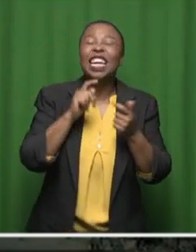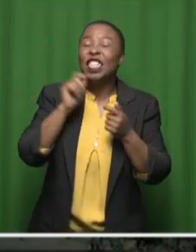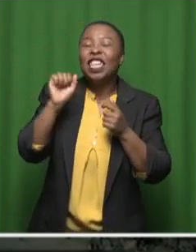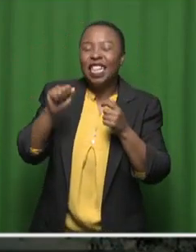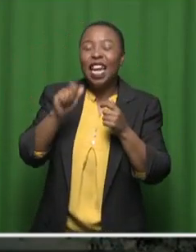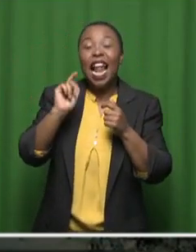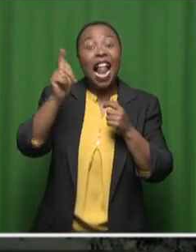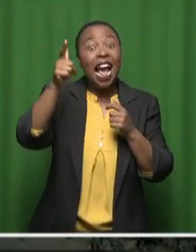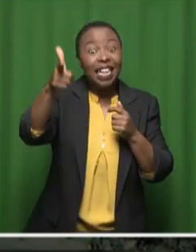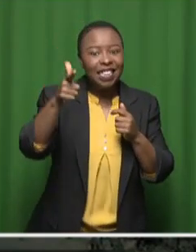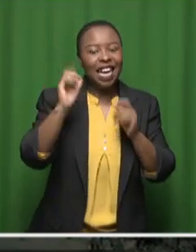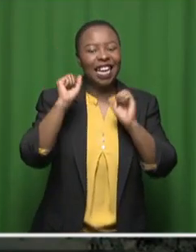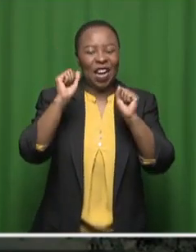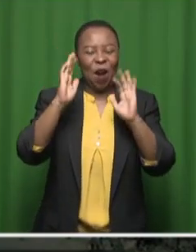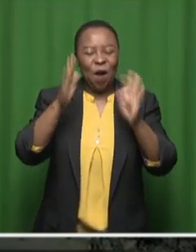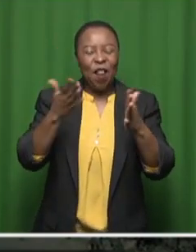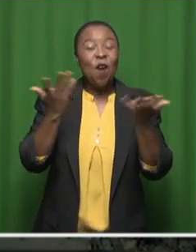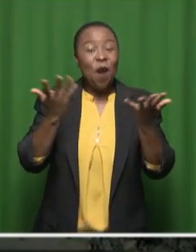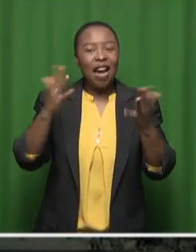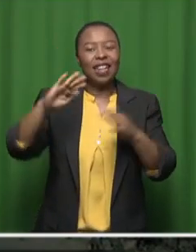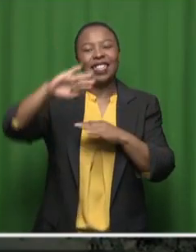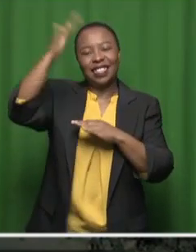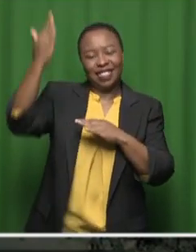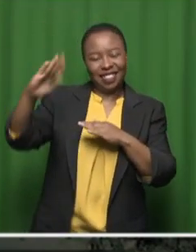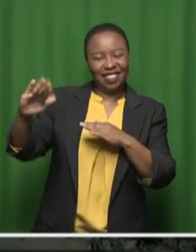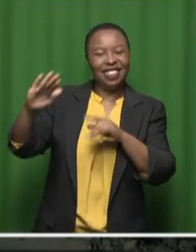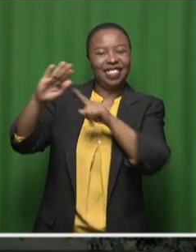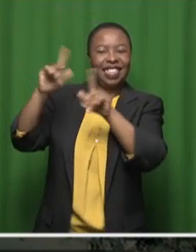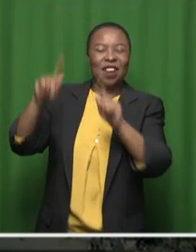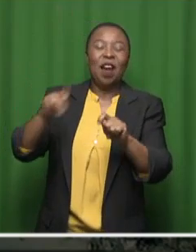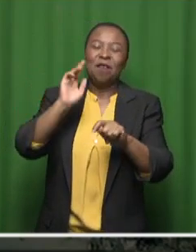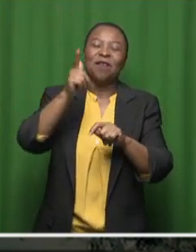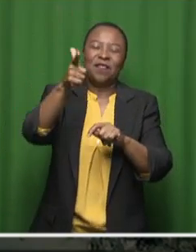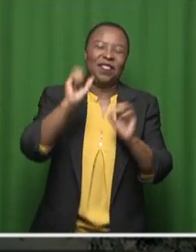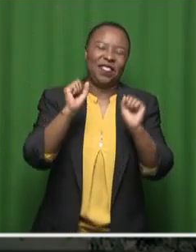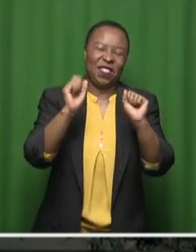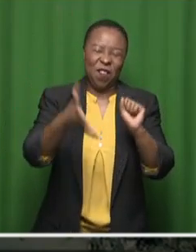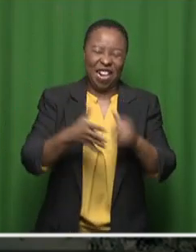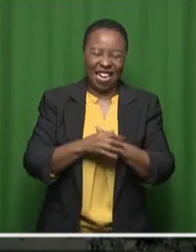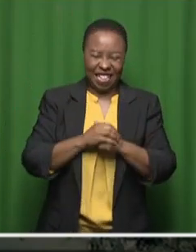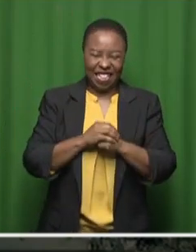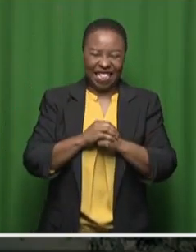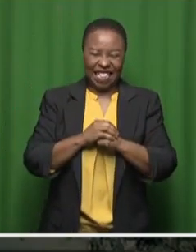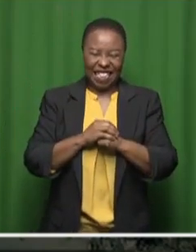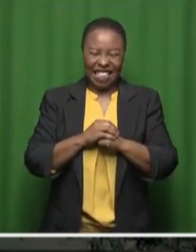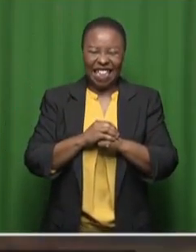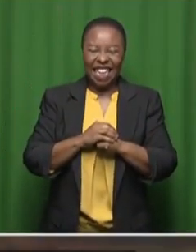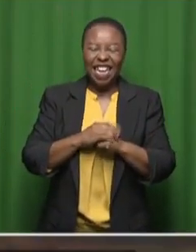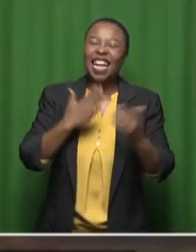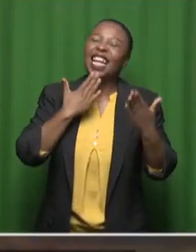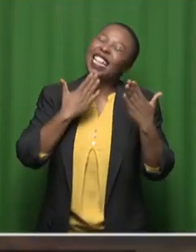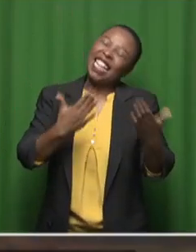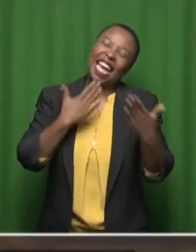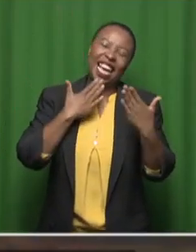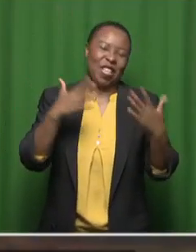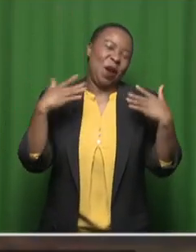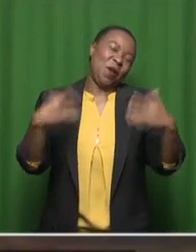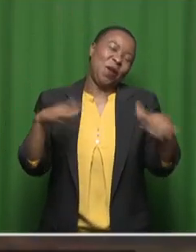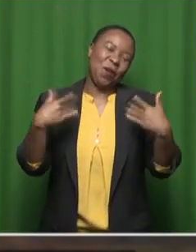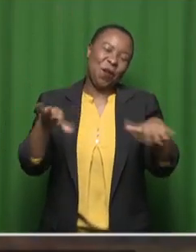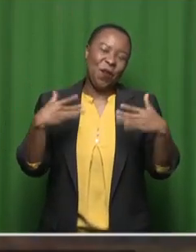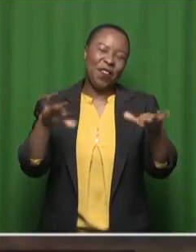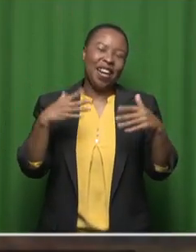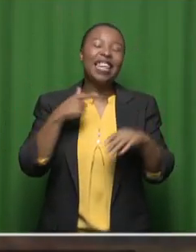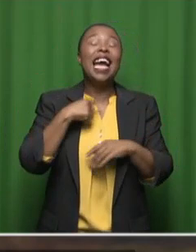a bit later again from Table Mountain. We'll speak to you a little bit later again. Well, thank you so much, Mariska. And